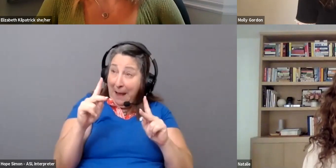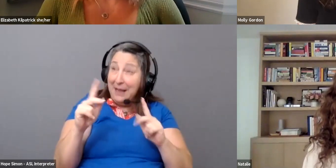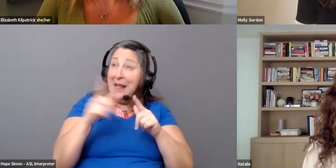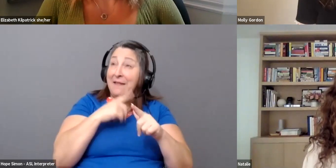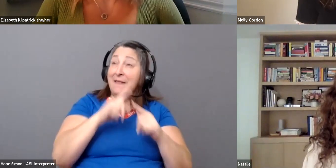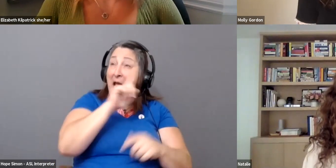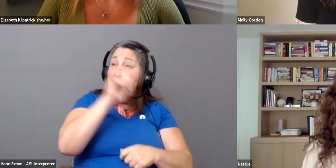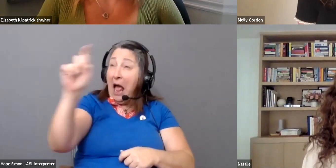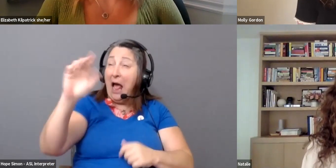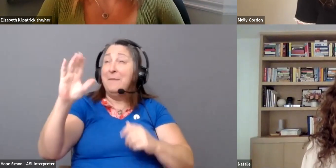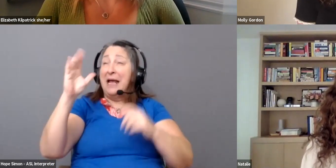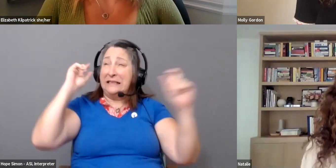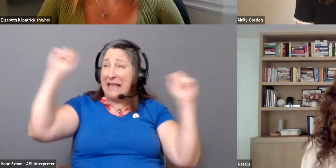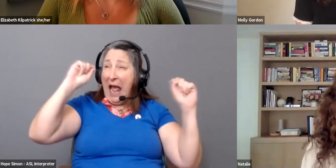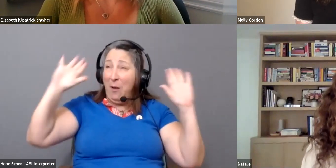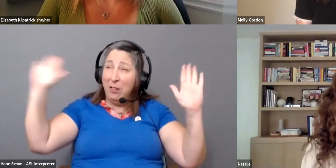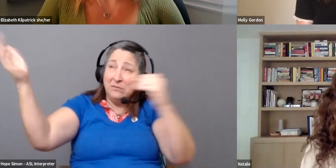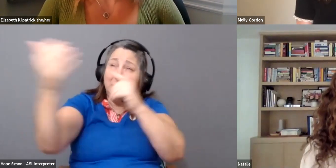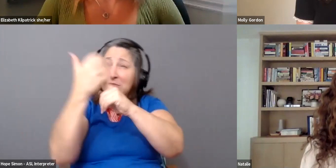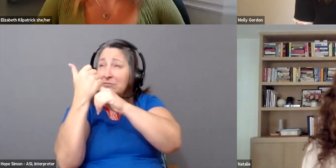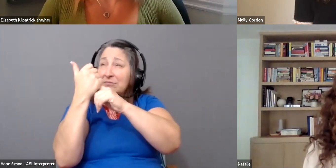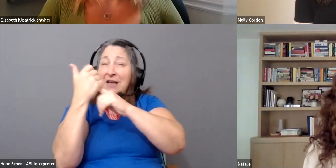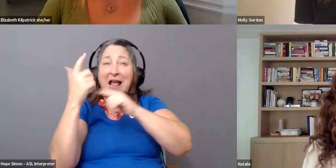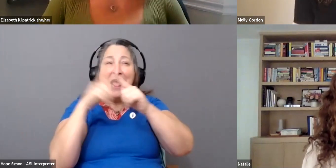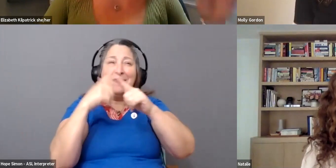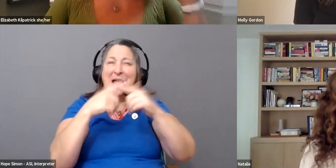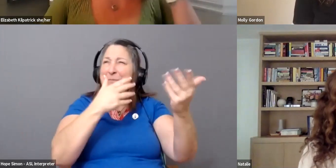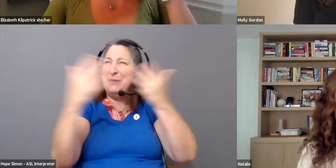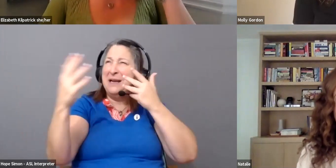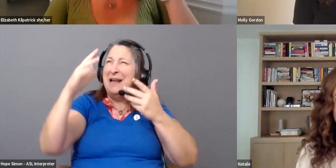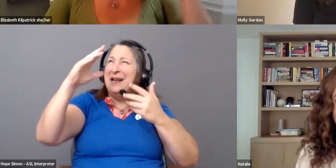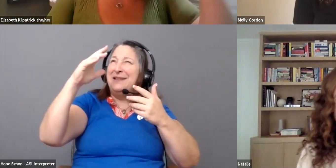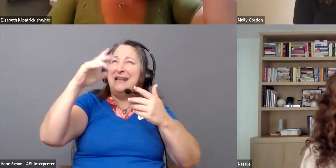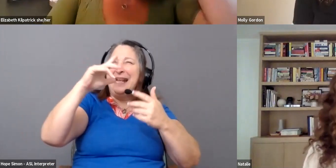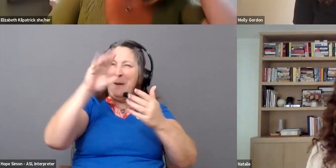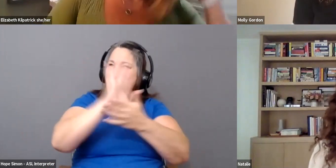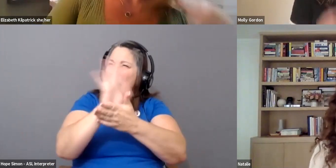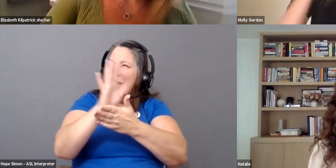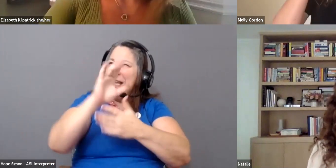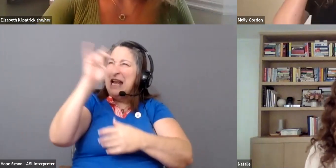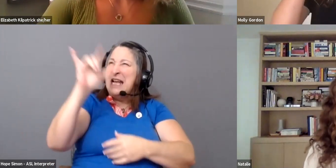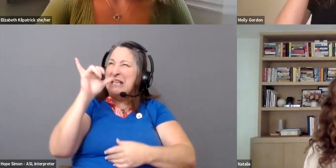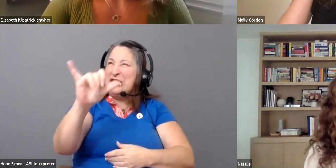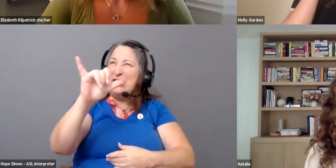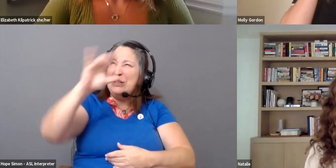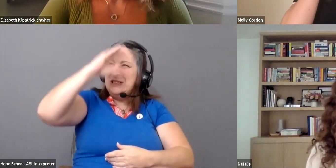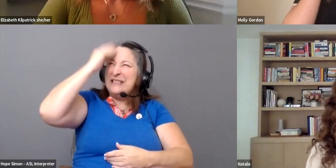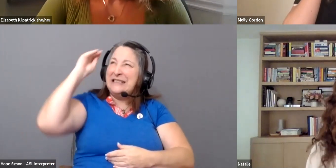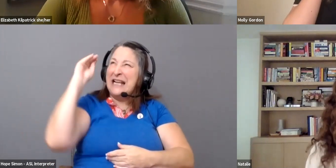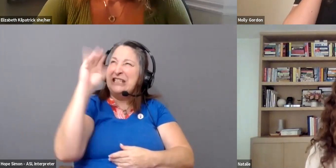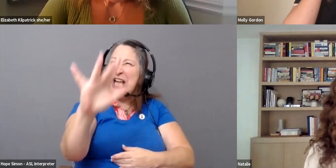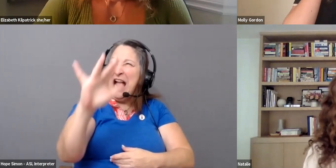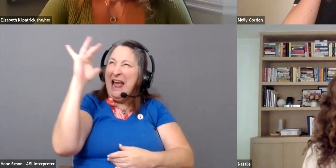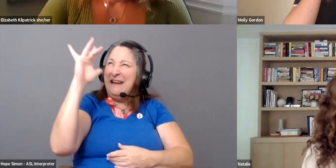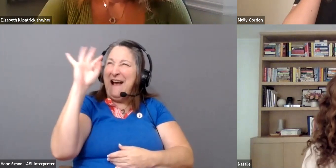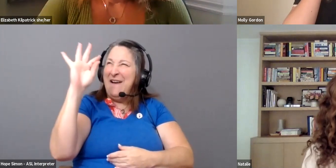out Eternal Sunshine of the Spotless Mind. It was so great. The ultimate breakup movie. Oh,